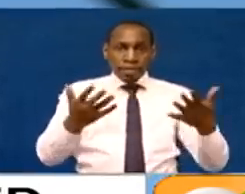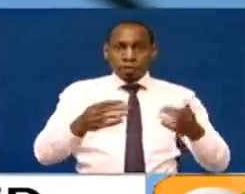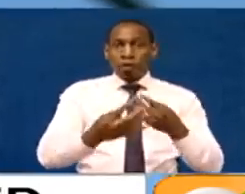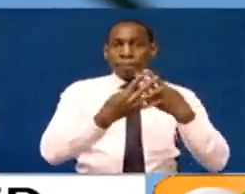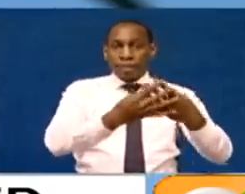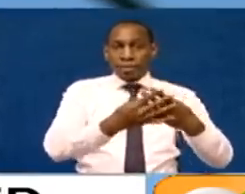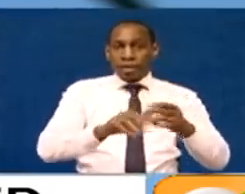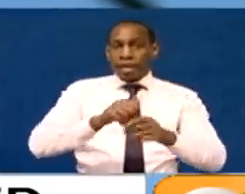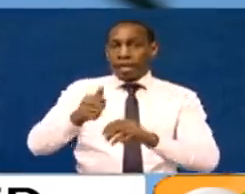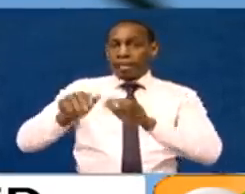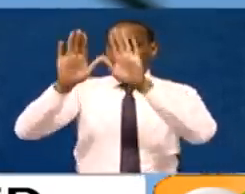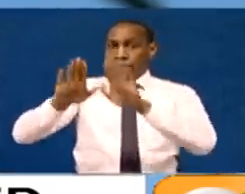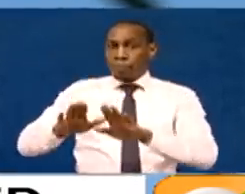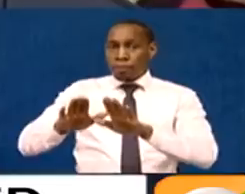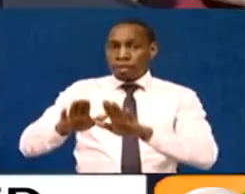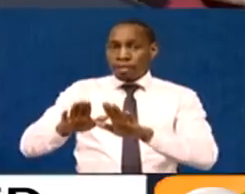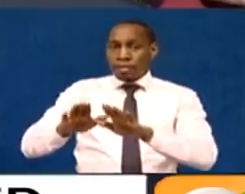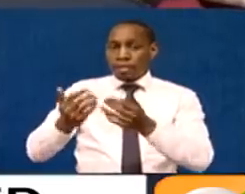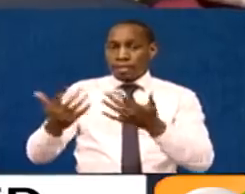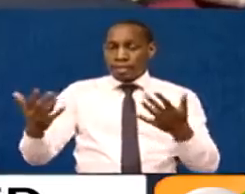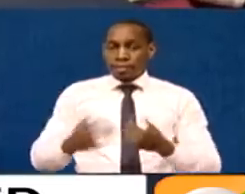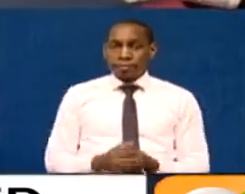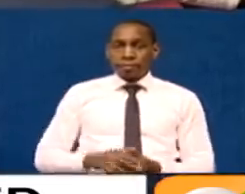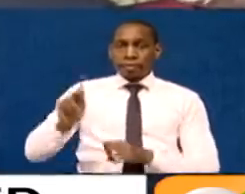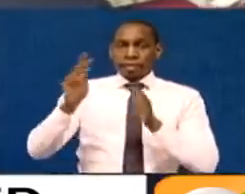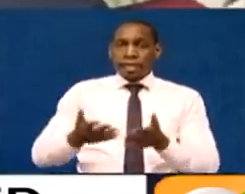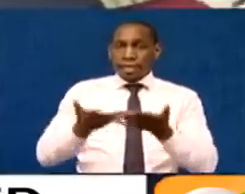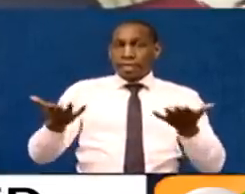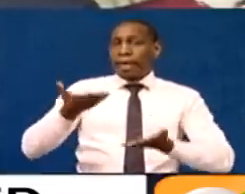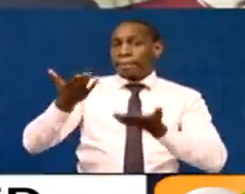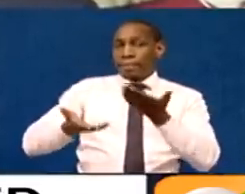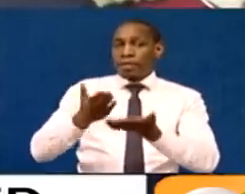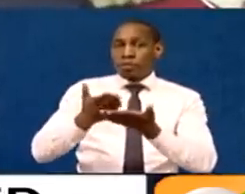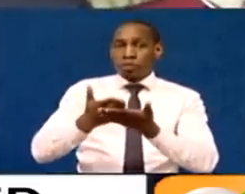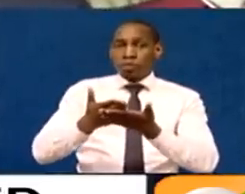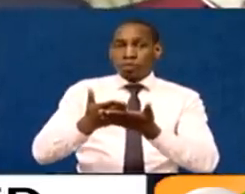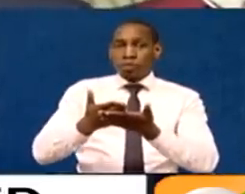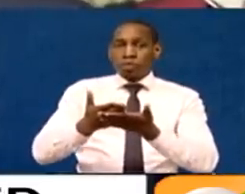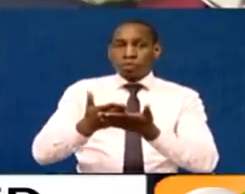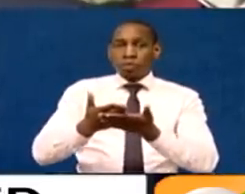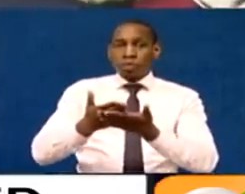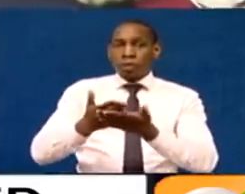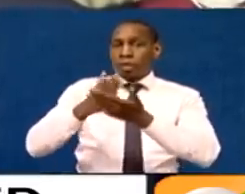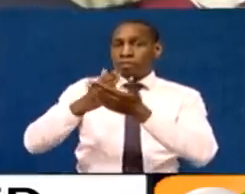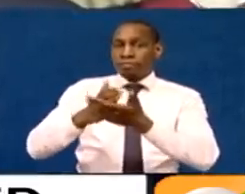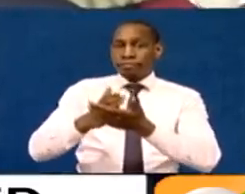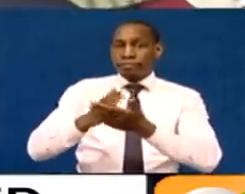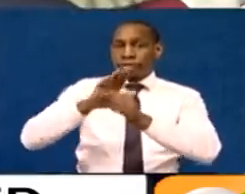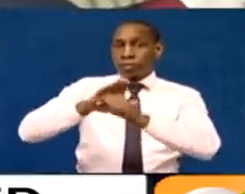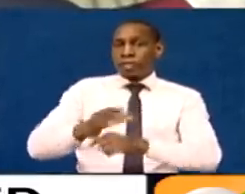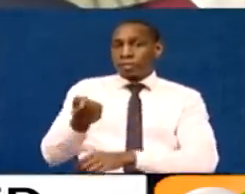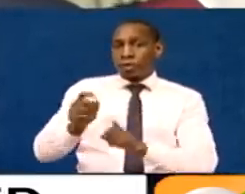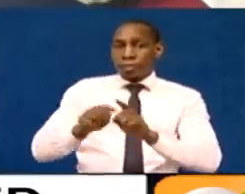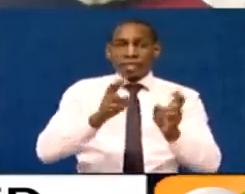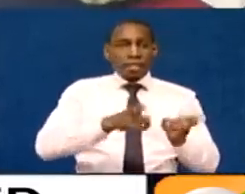prisons and all other vital installations. Fellow Kenyans, you may be inconvenienced, but we are not, in